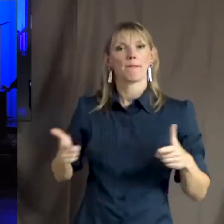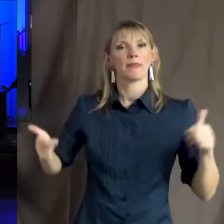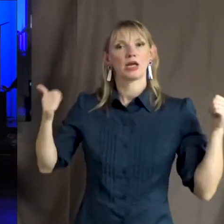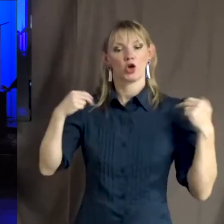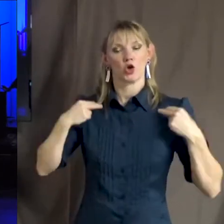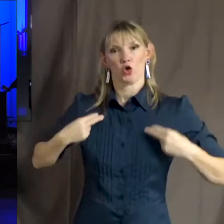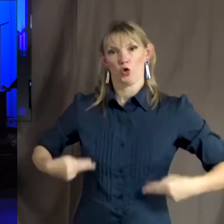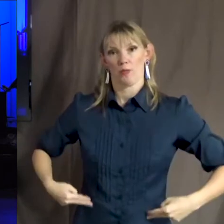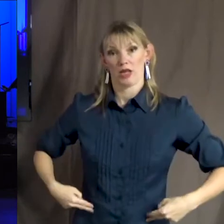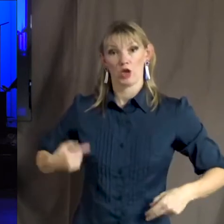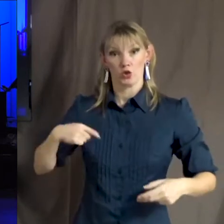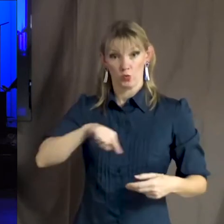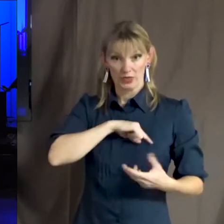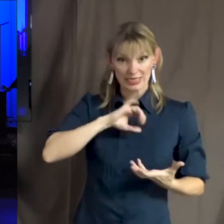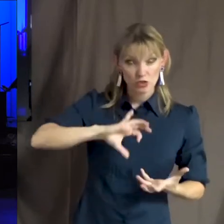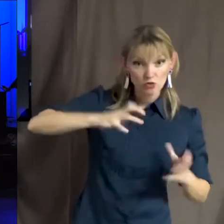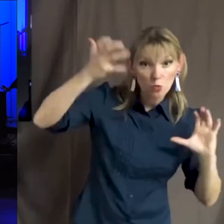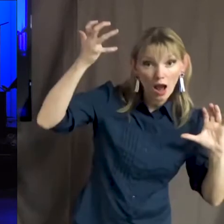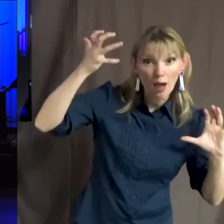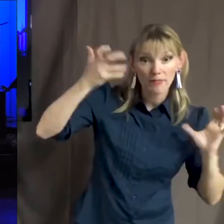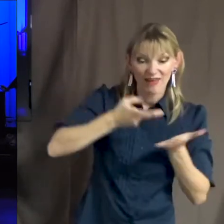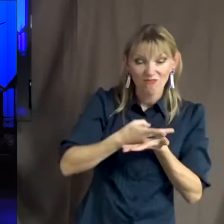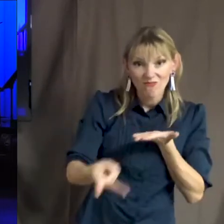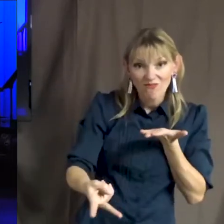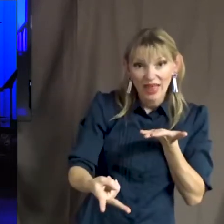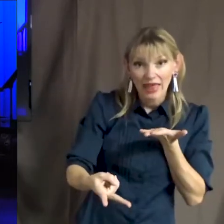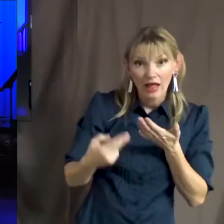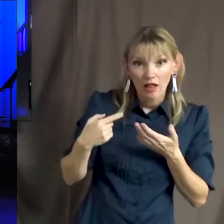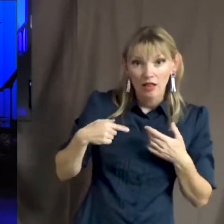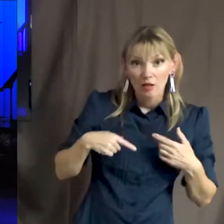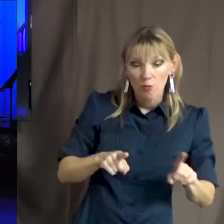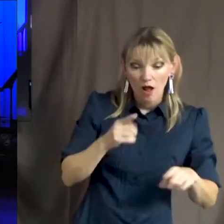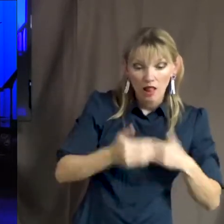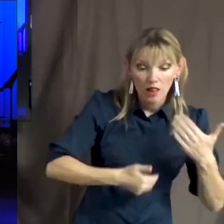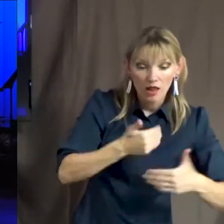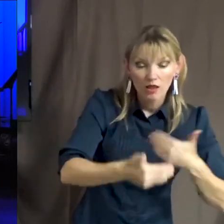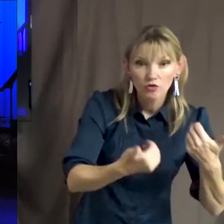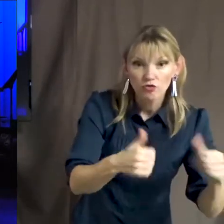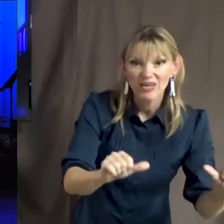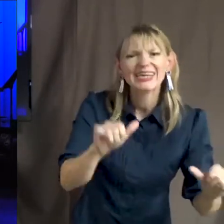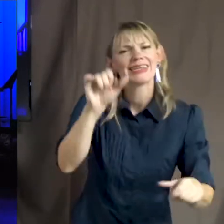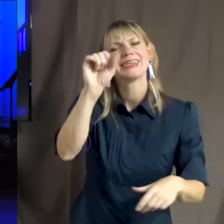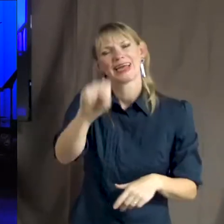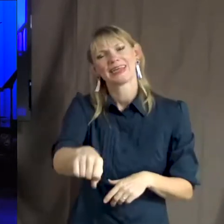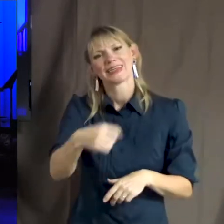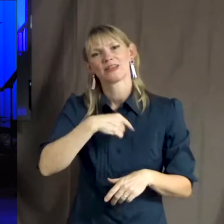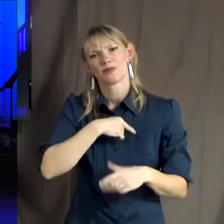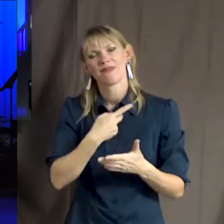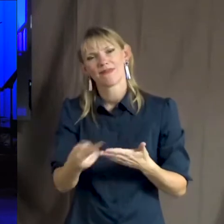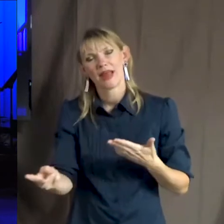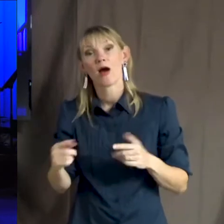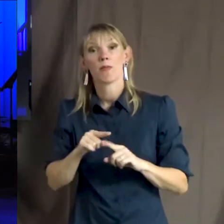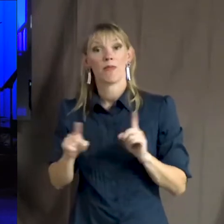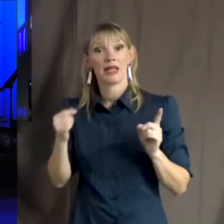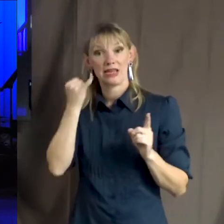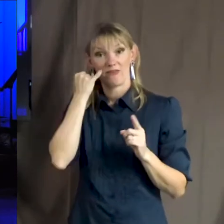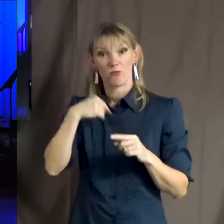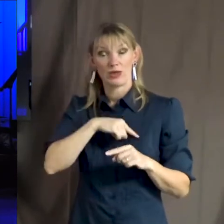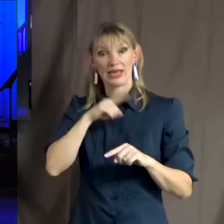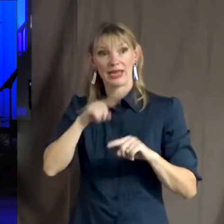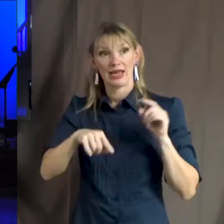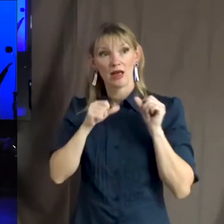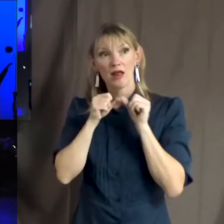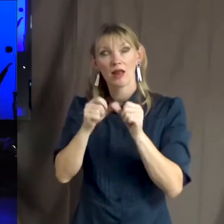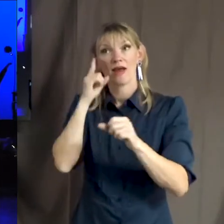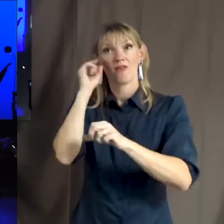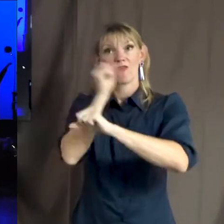we screw up and fall down along the way? Yes. But if we can't hold that vision of where